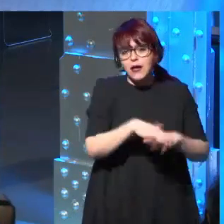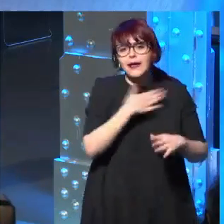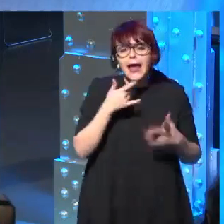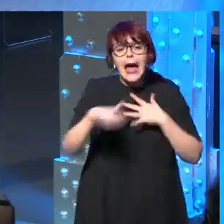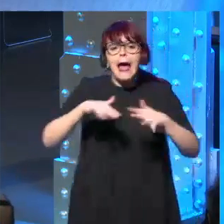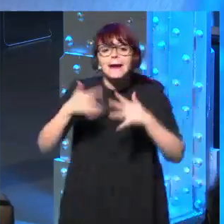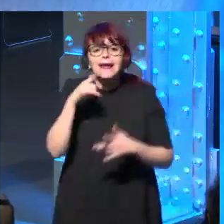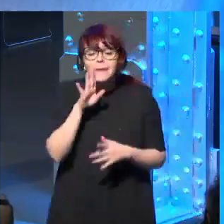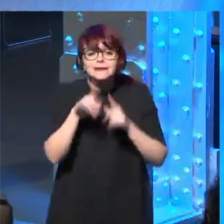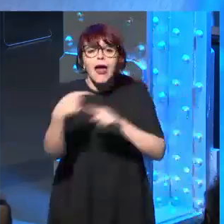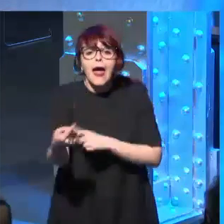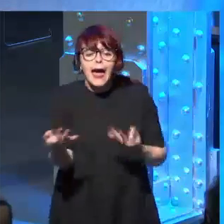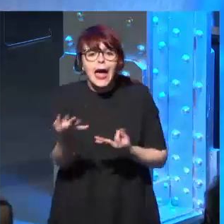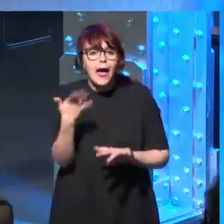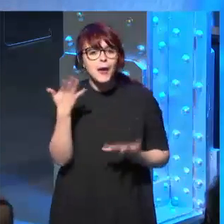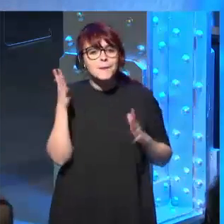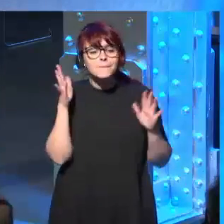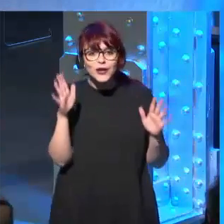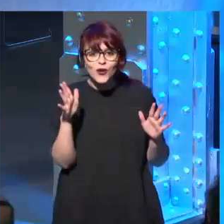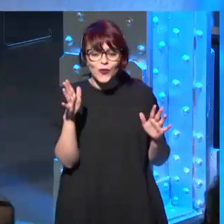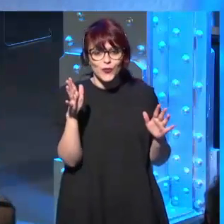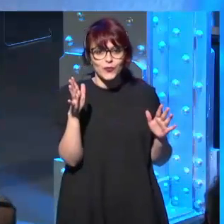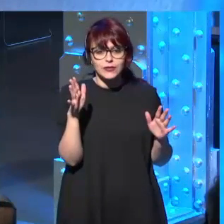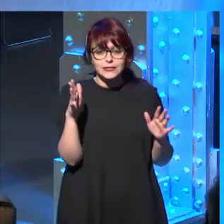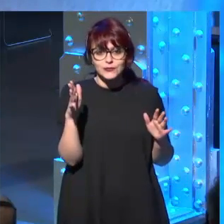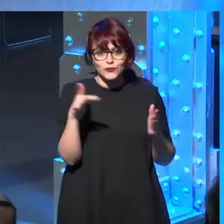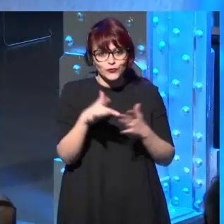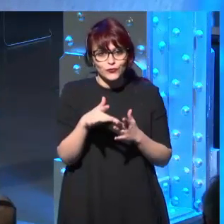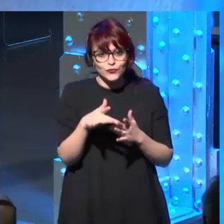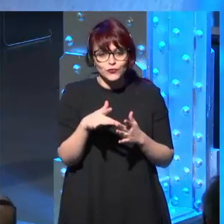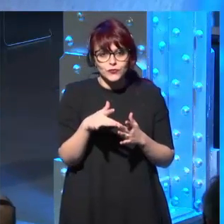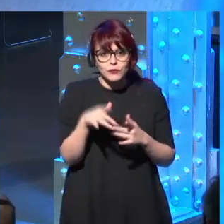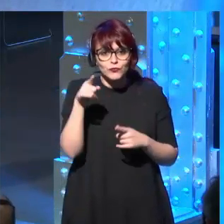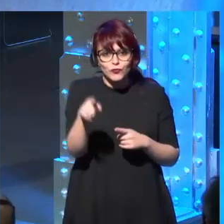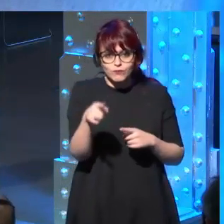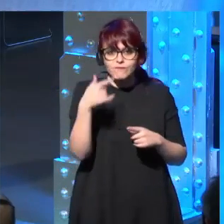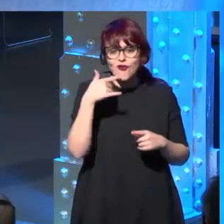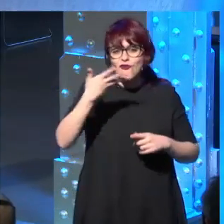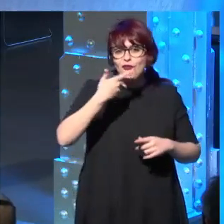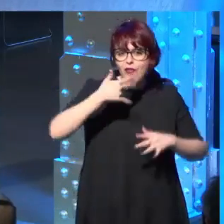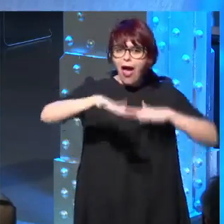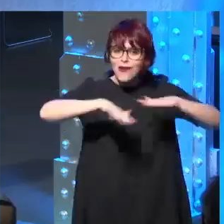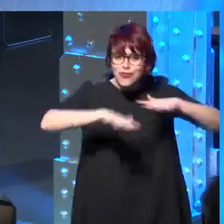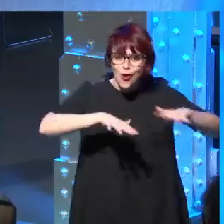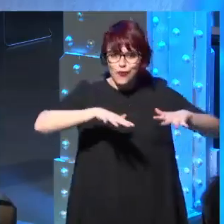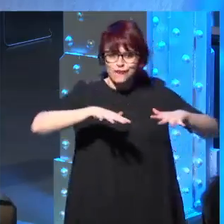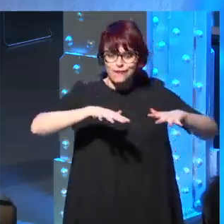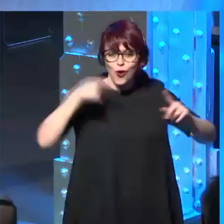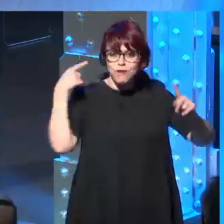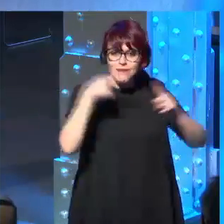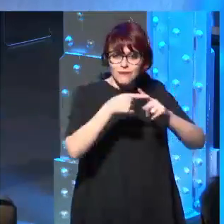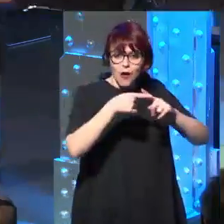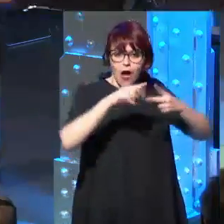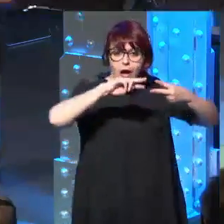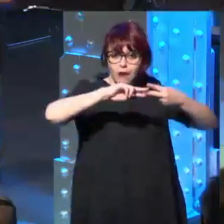that once you manage the action in such a way that the whole world begins to talk about